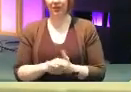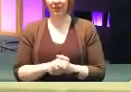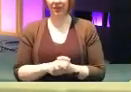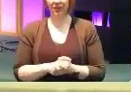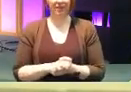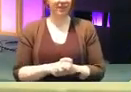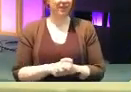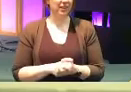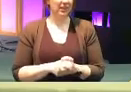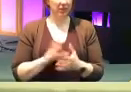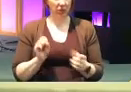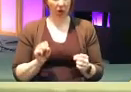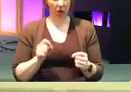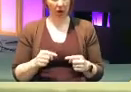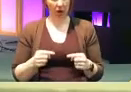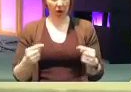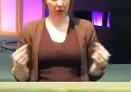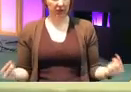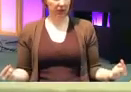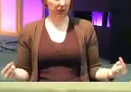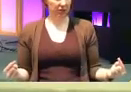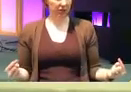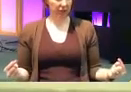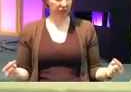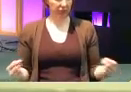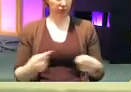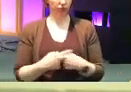And so there came opposition, even within the church community.